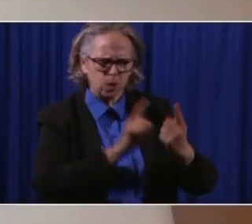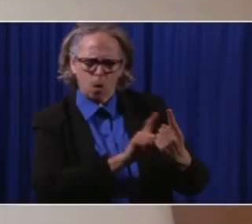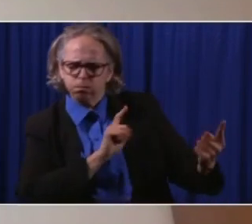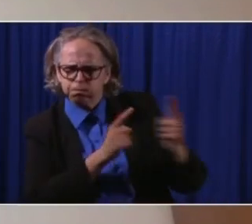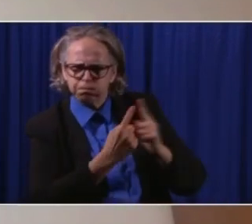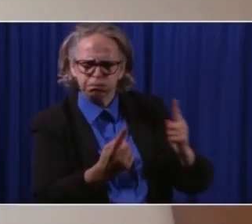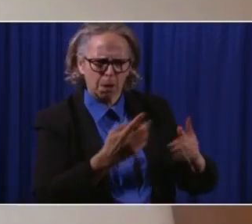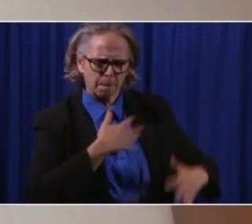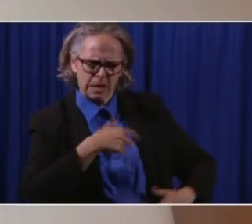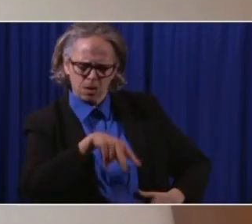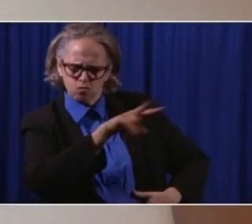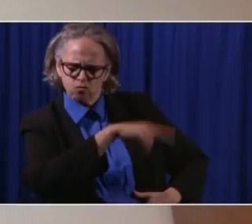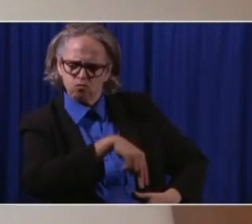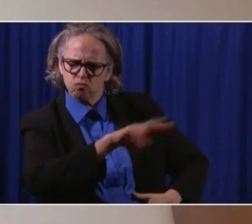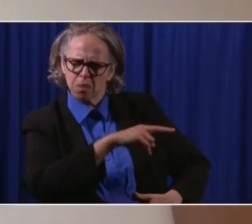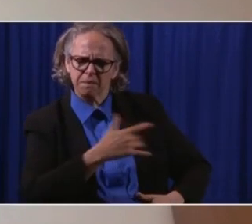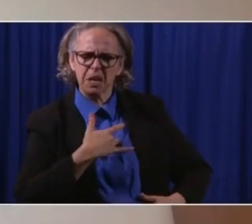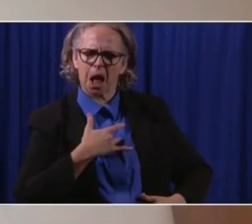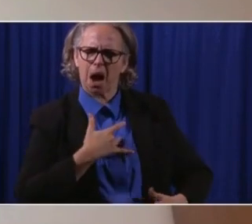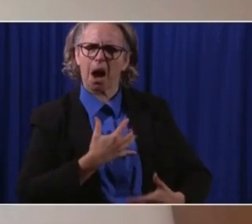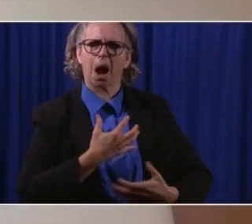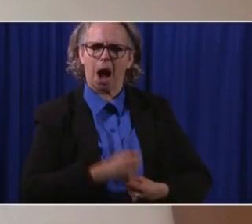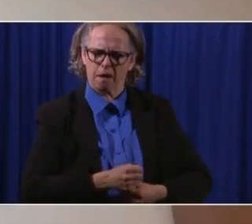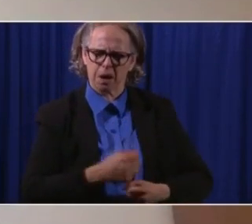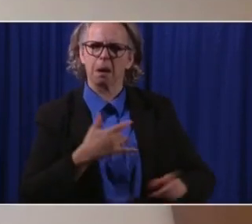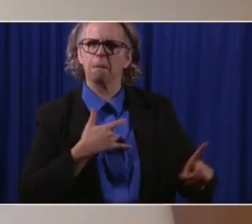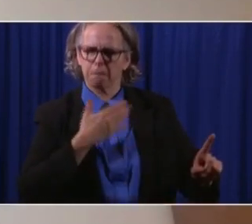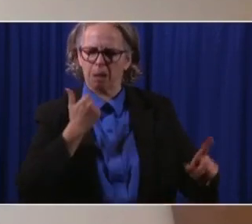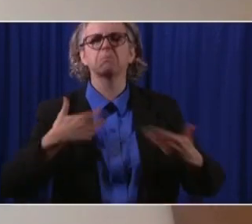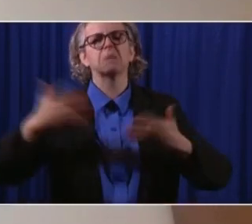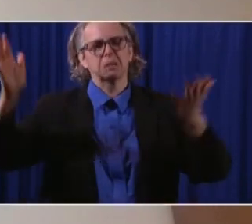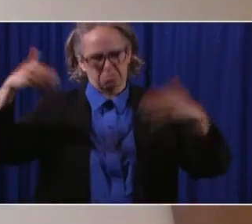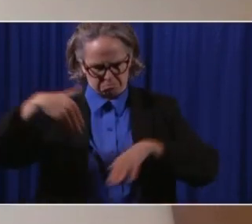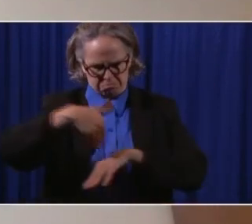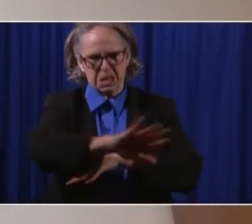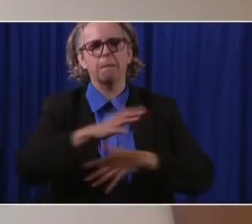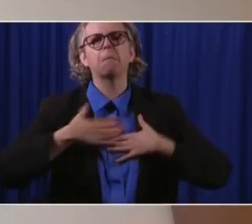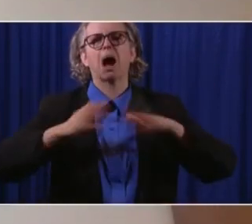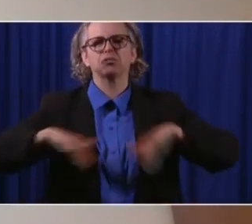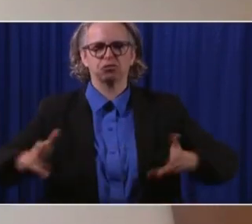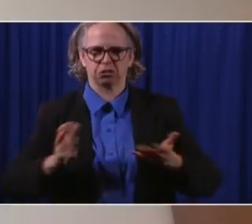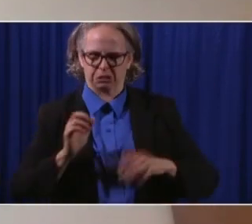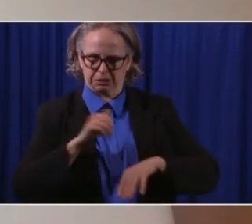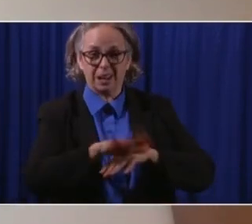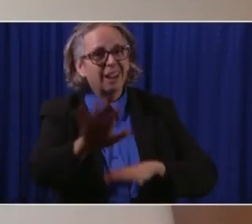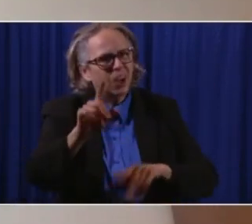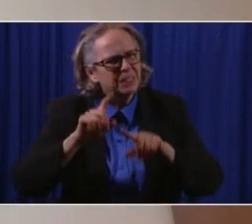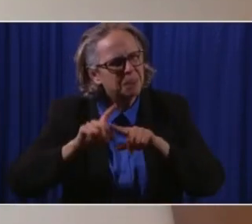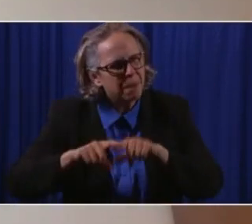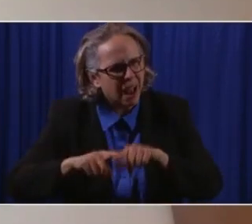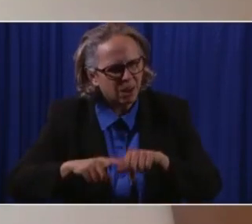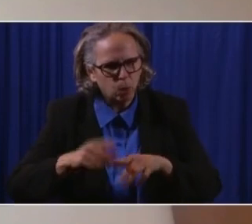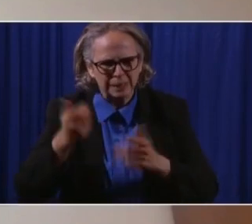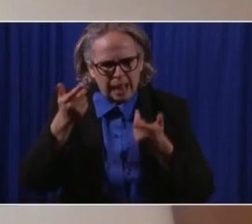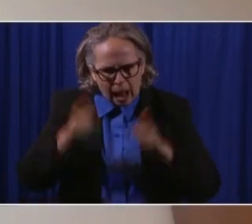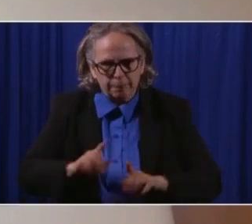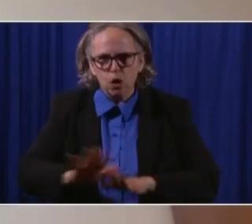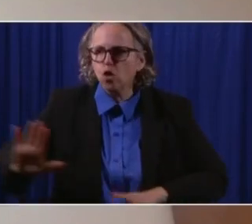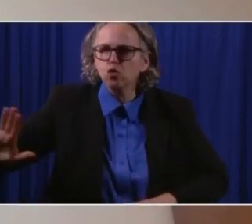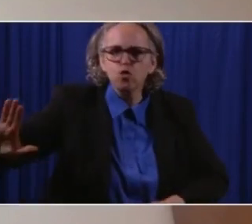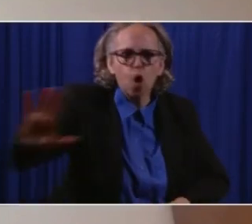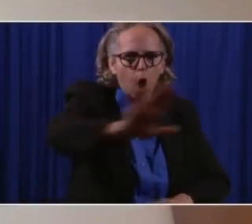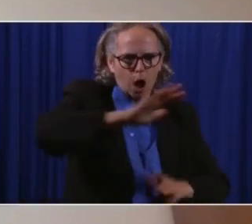would, you know, feel better about letting my son go forward. So I think it, you have to take into account what's going on in your local community, what's going on